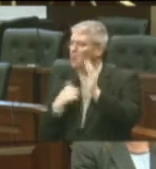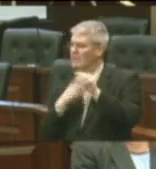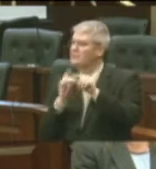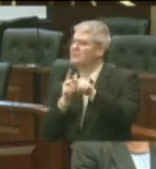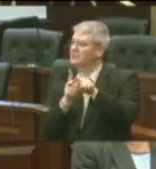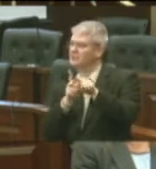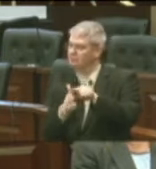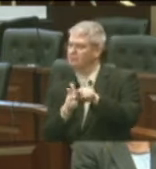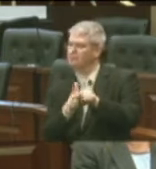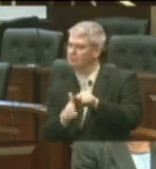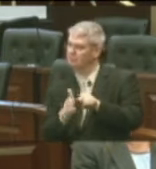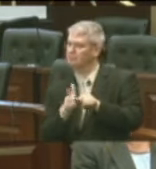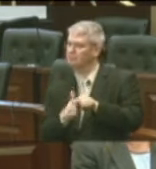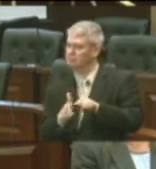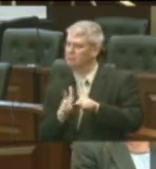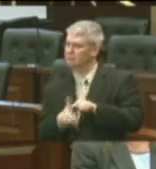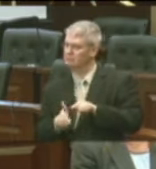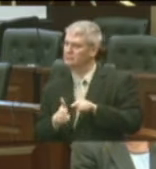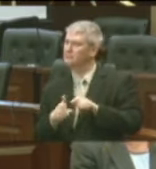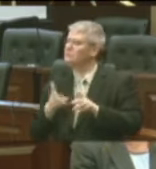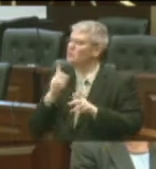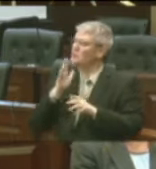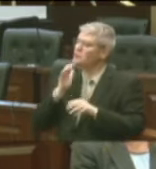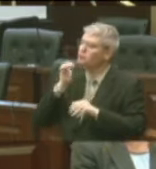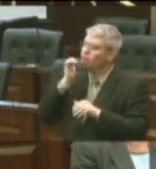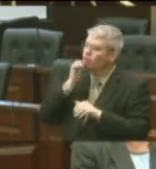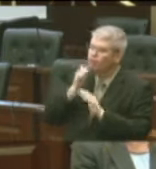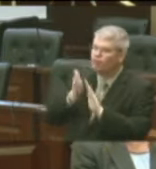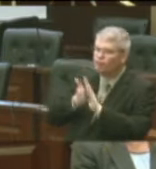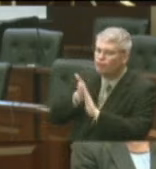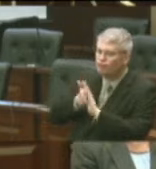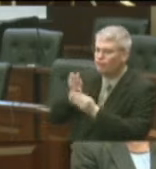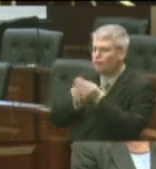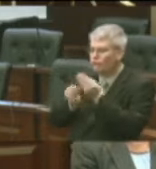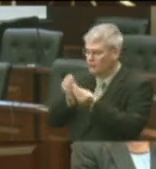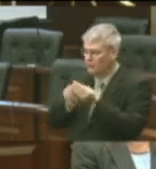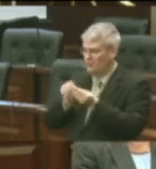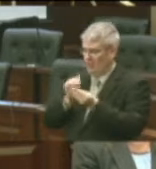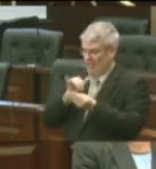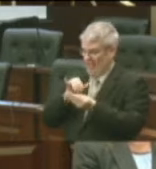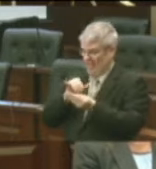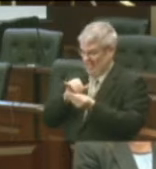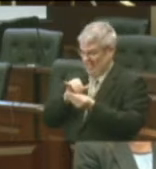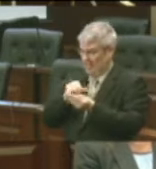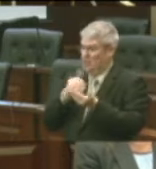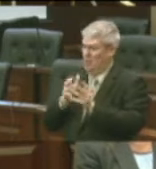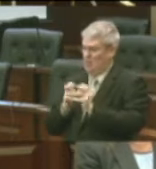their operational monies. That is separate than monies that were going to the career ladder.